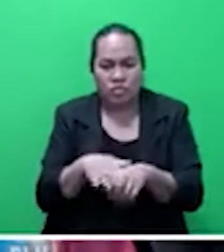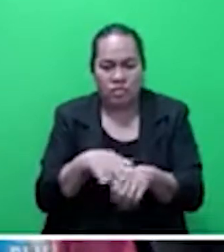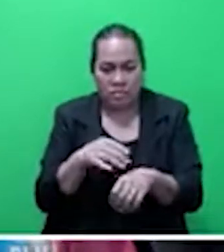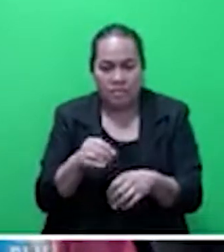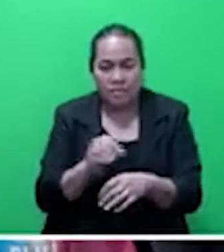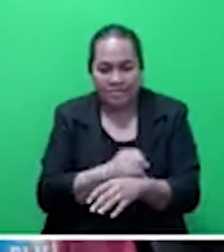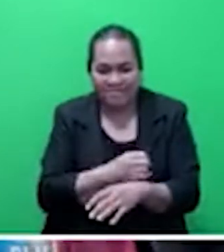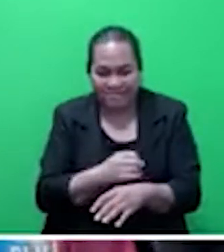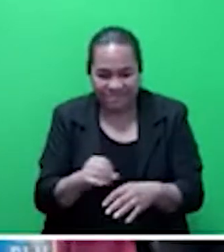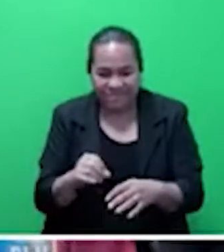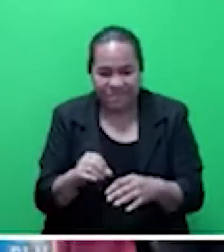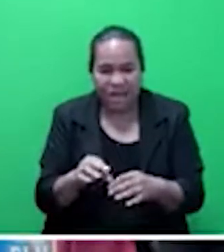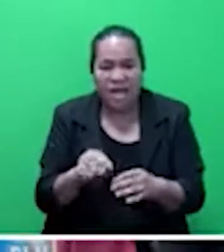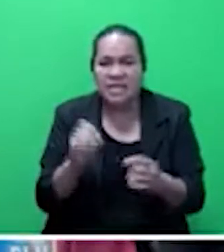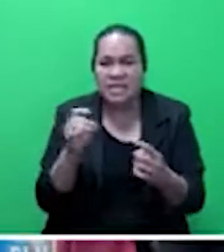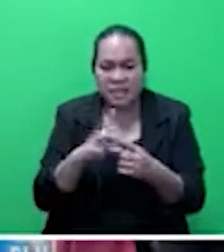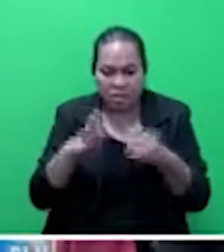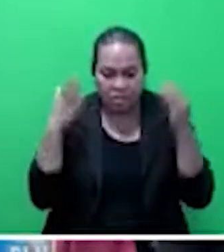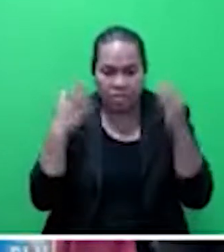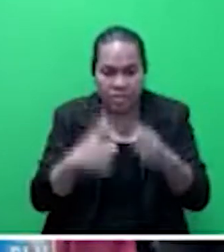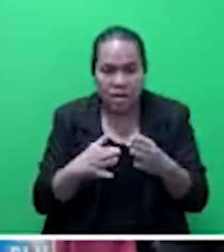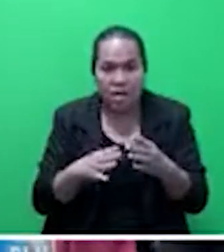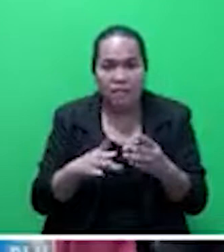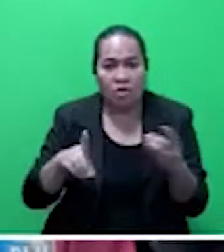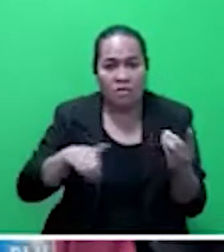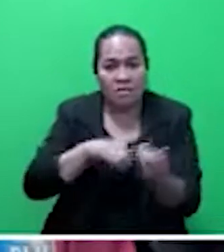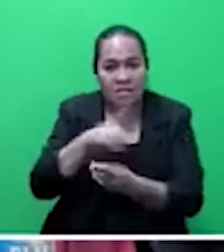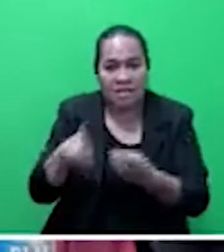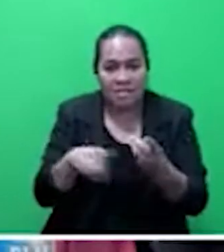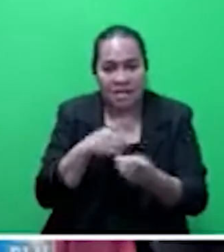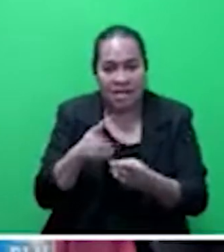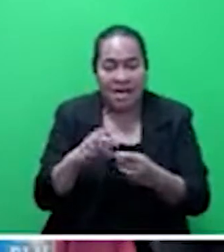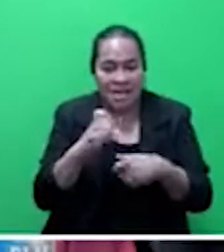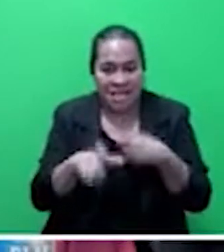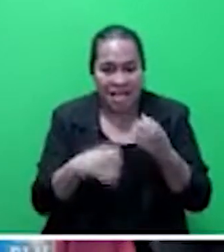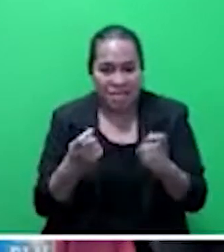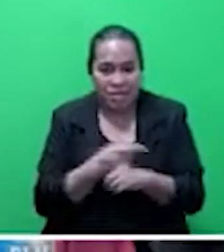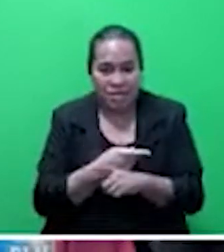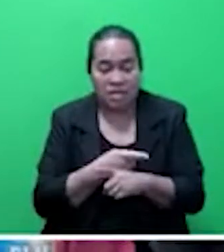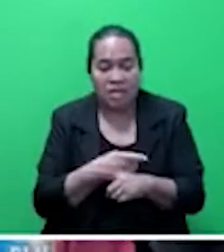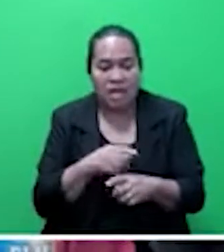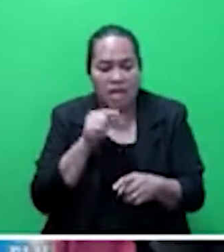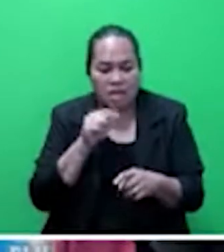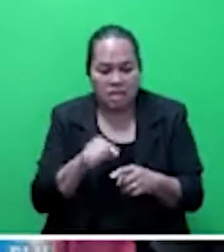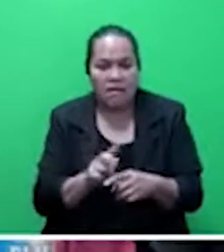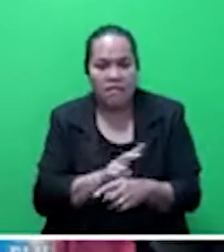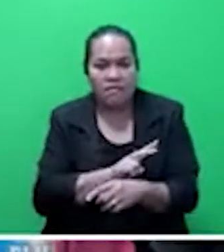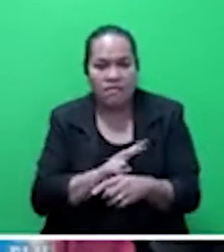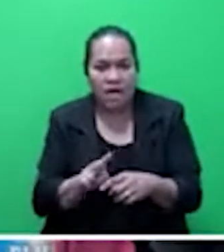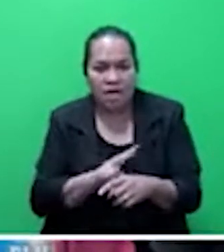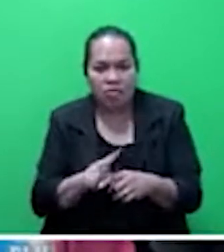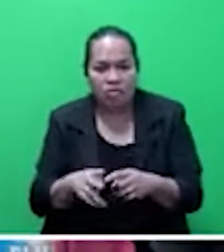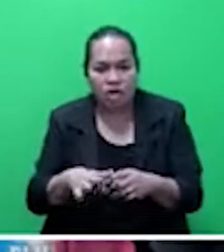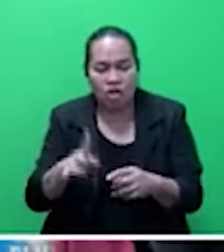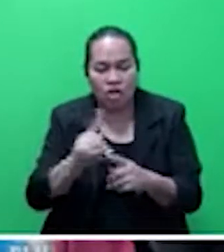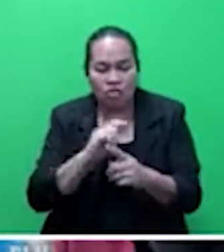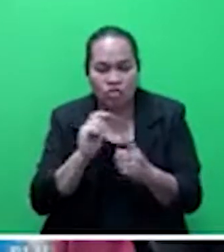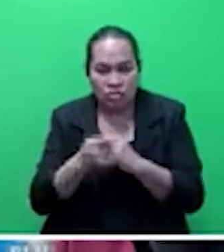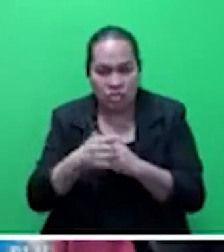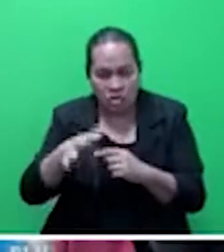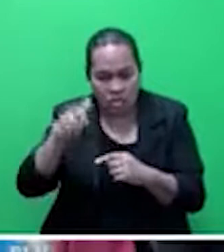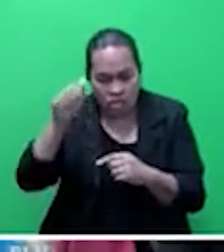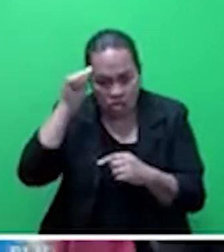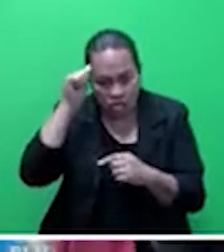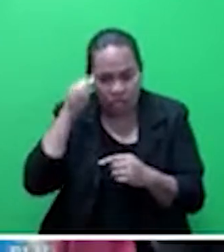disaster. The strategy focuses on our faith, cultural values, traditional knowledge, resilience, and a shared